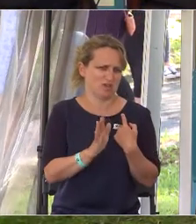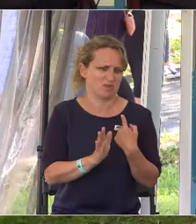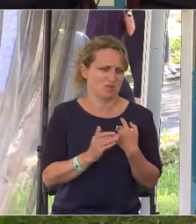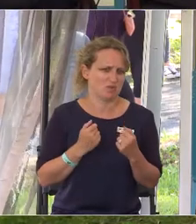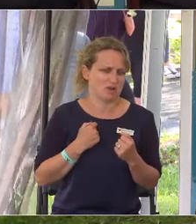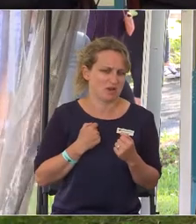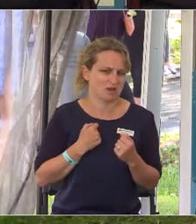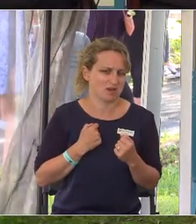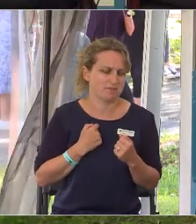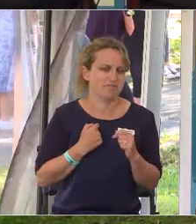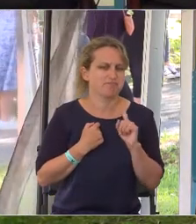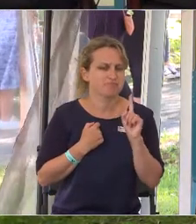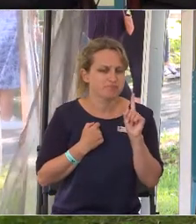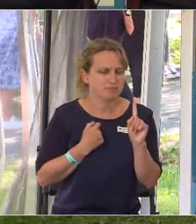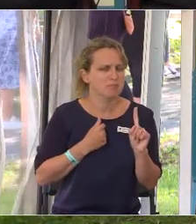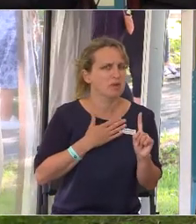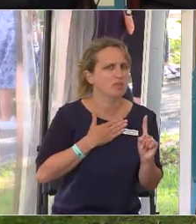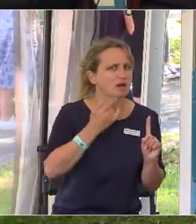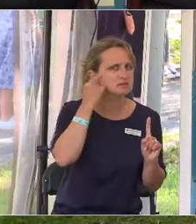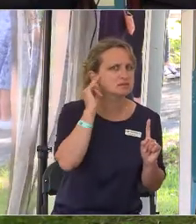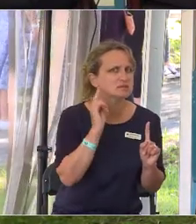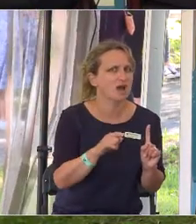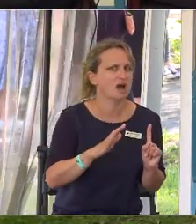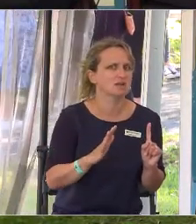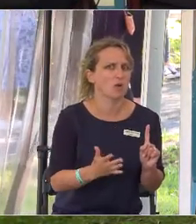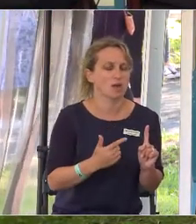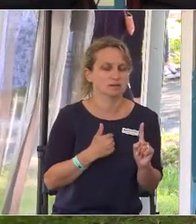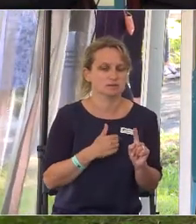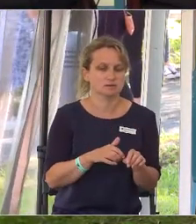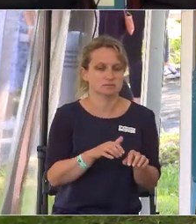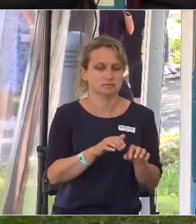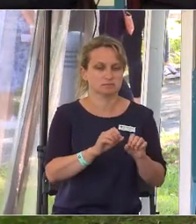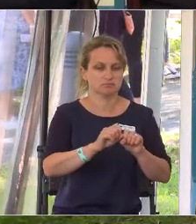basically, what I'm trying to get at is, if you write something,